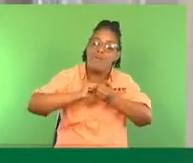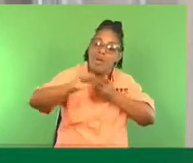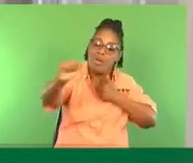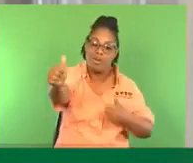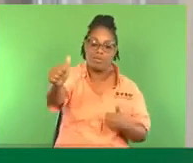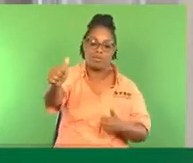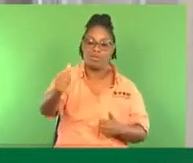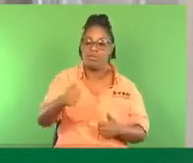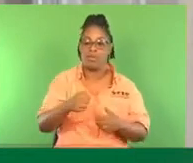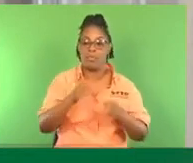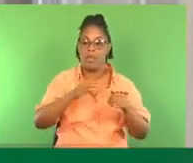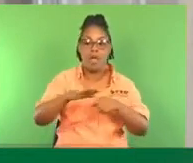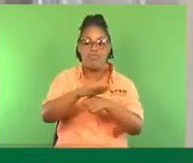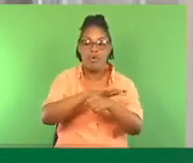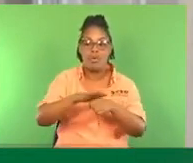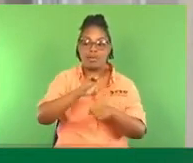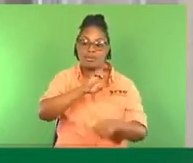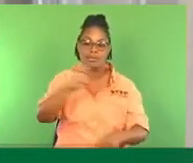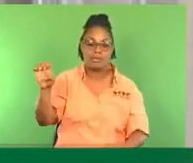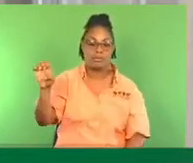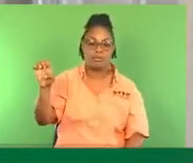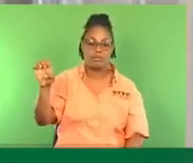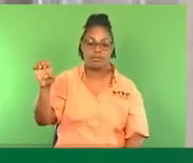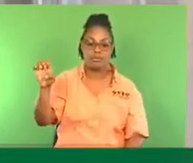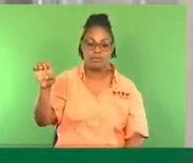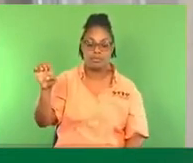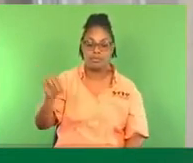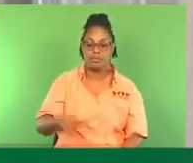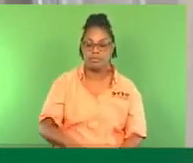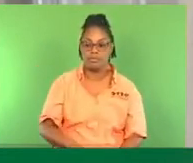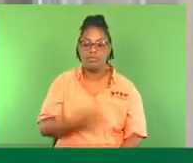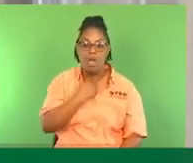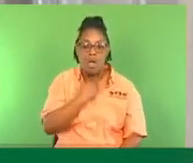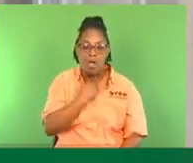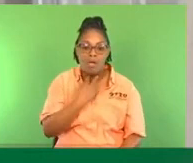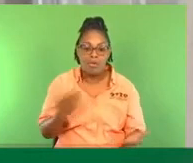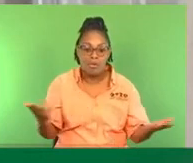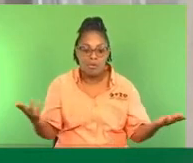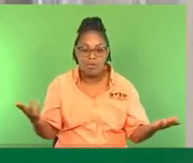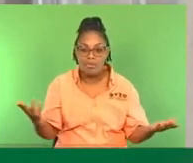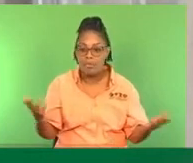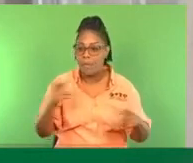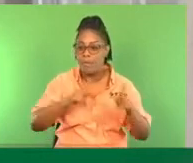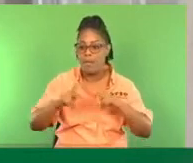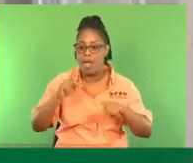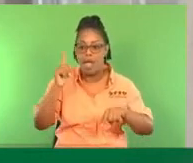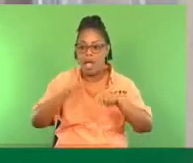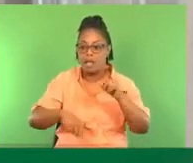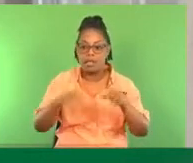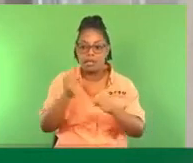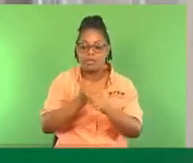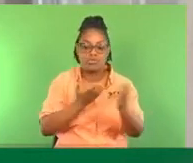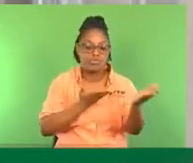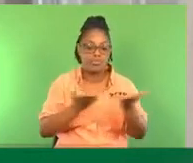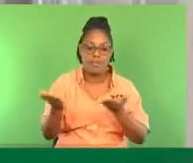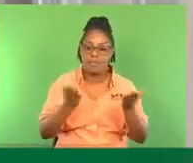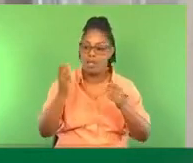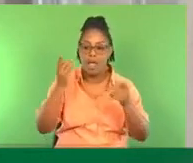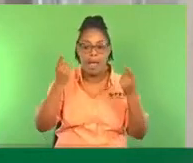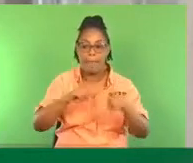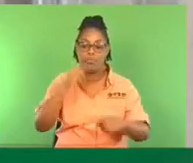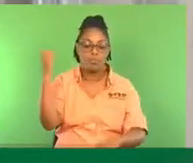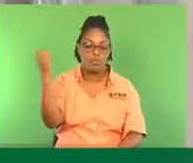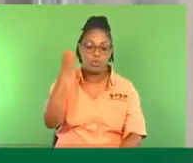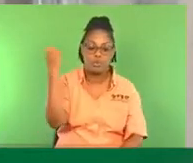from Matla coming right down, they may be isolated maroon. People can't access services. You may want to consider